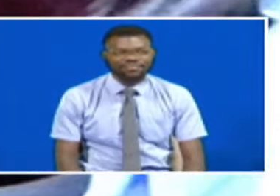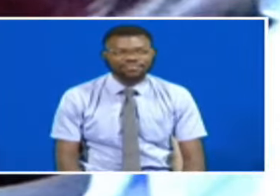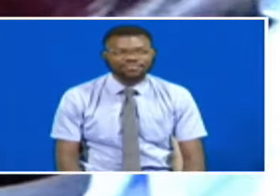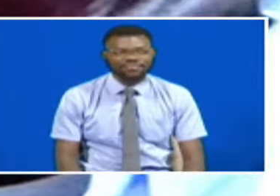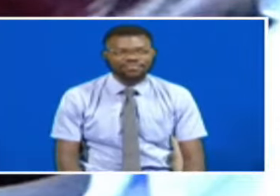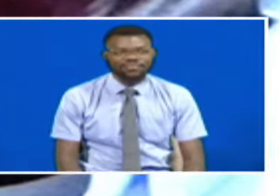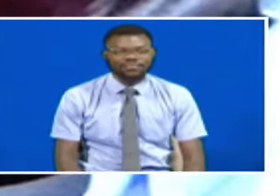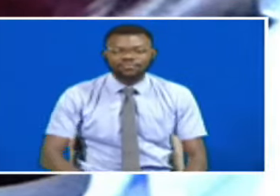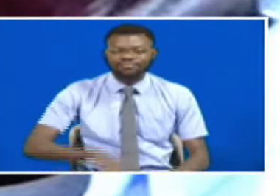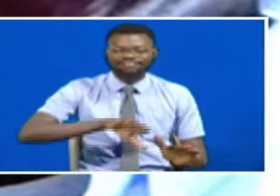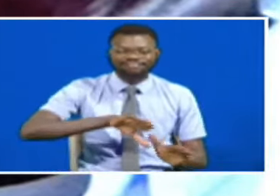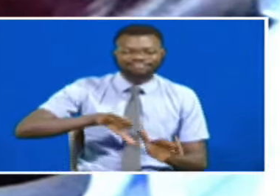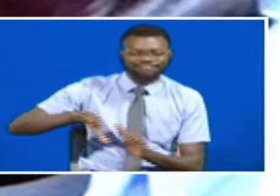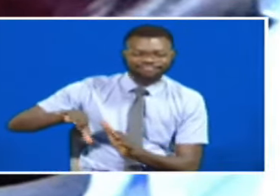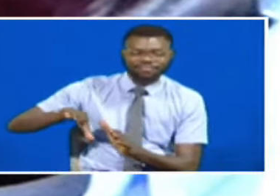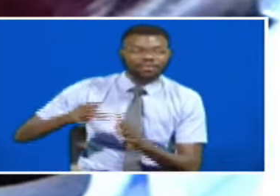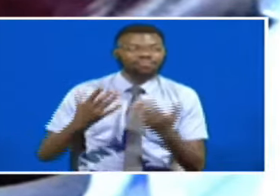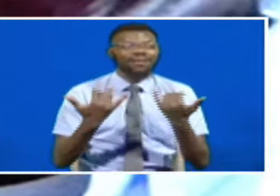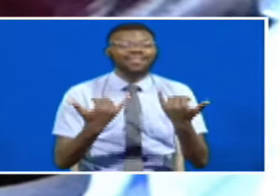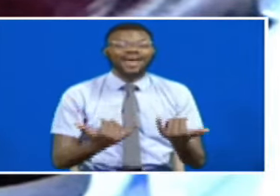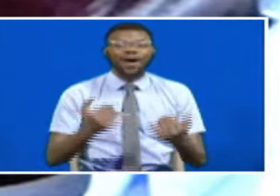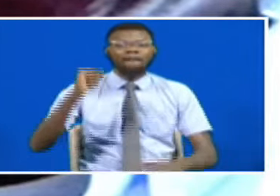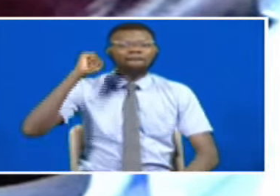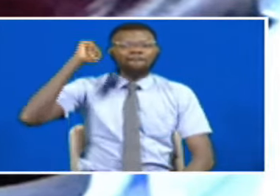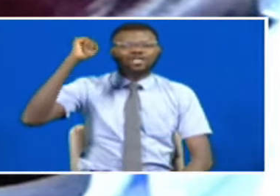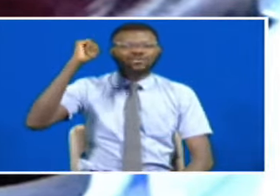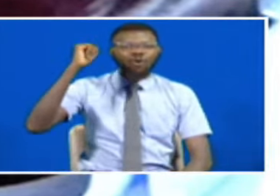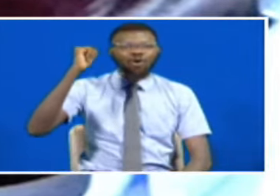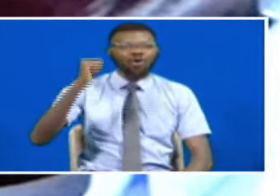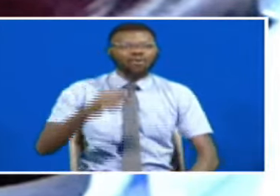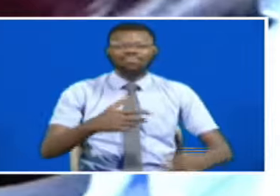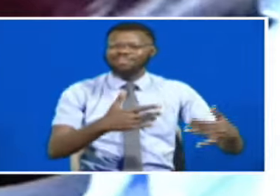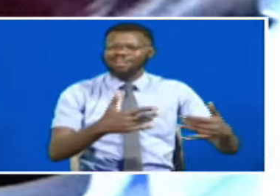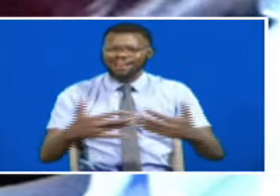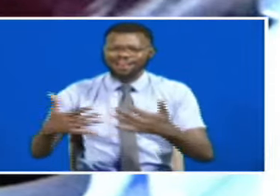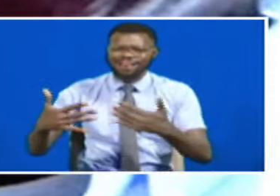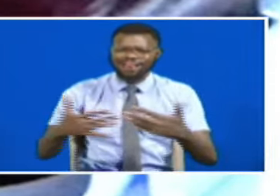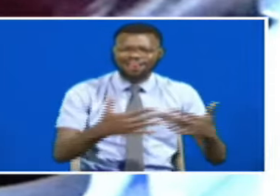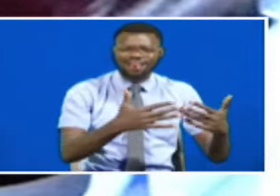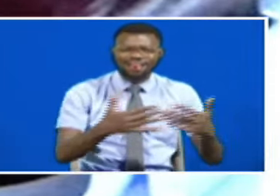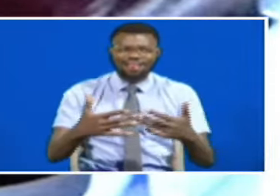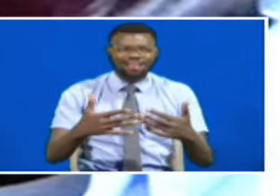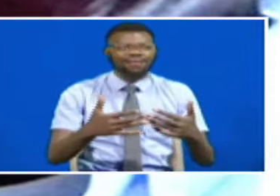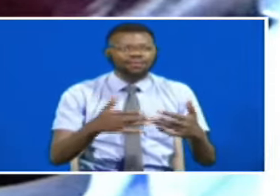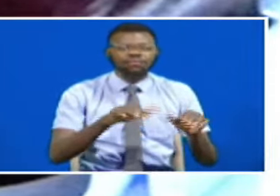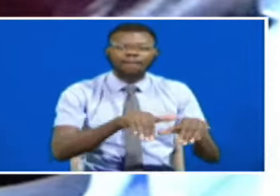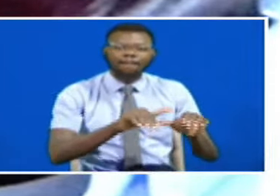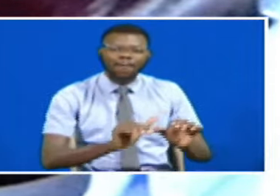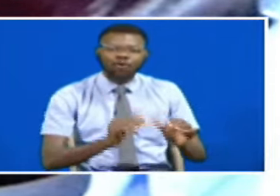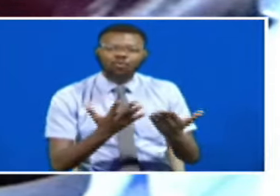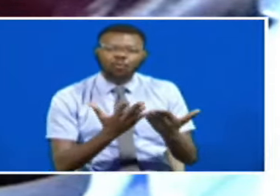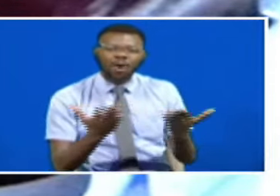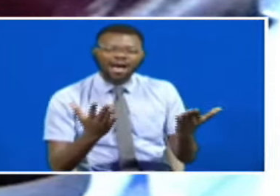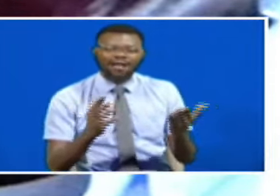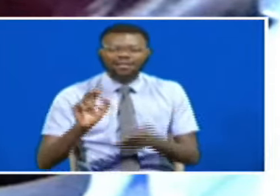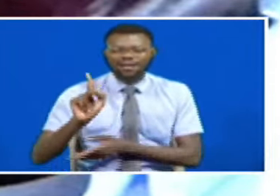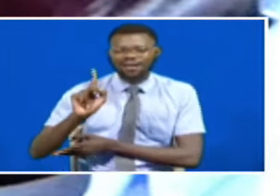Now we're from medical situations to political tensions that flared at a funeral in Goseta village in Kwanza